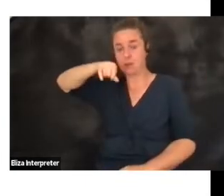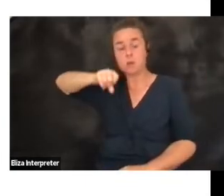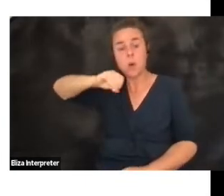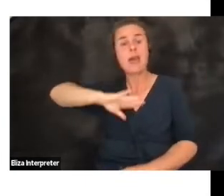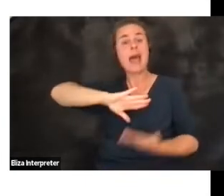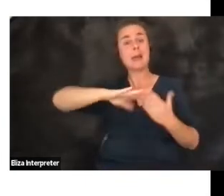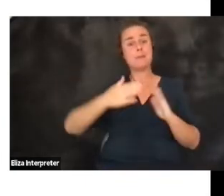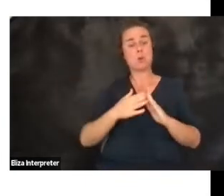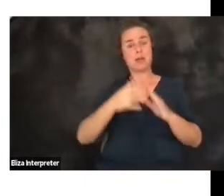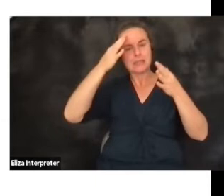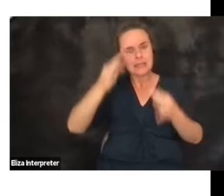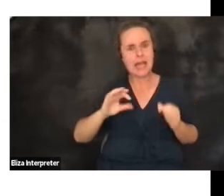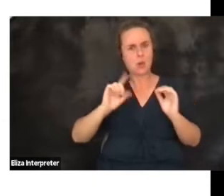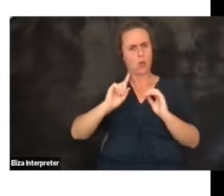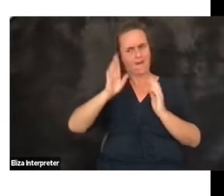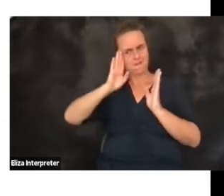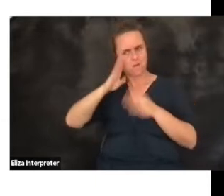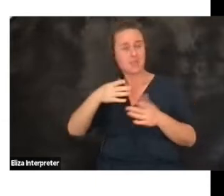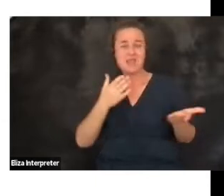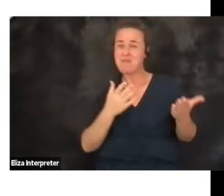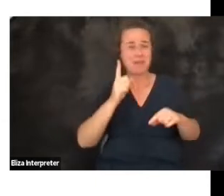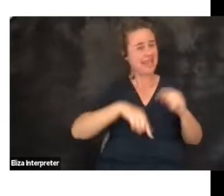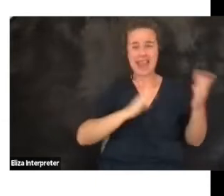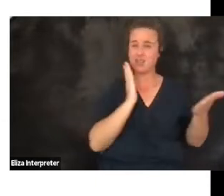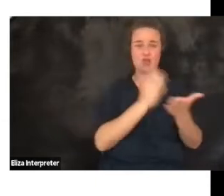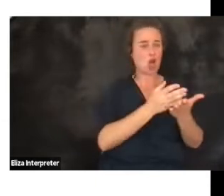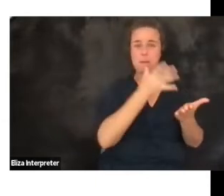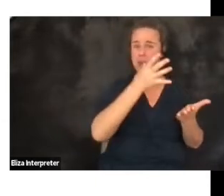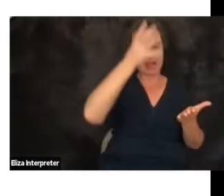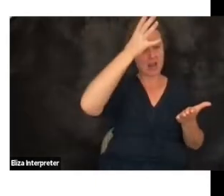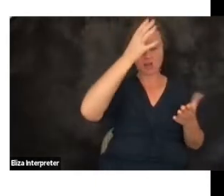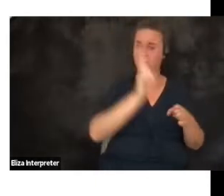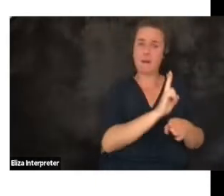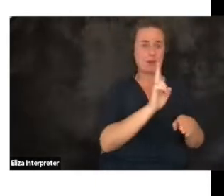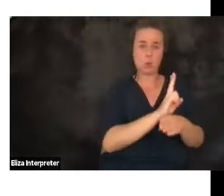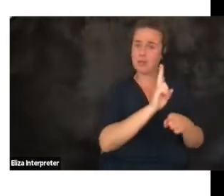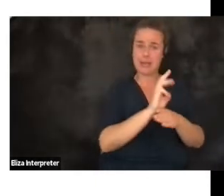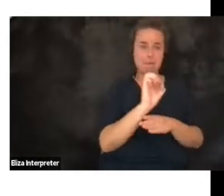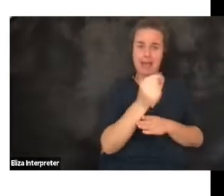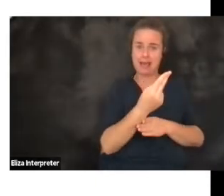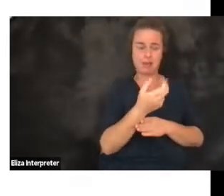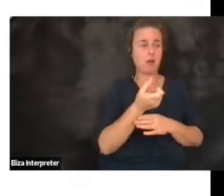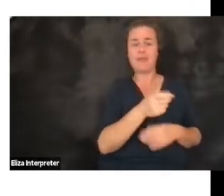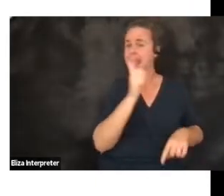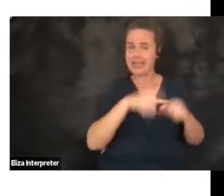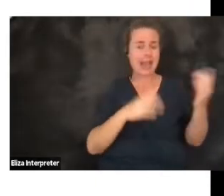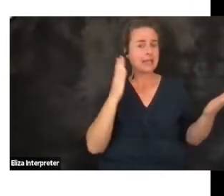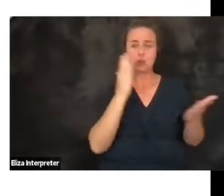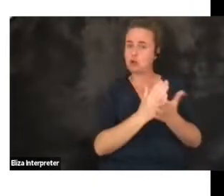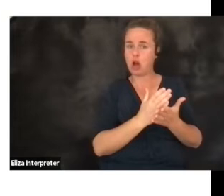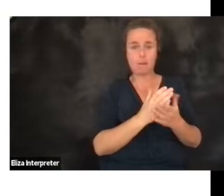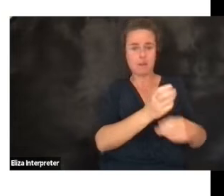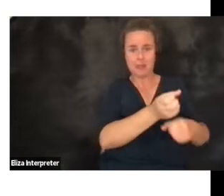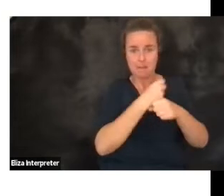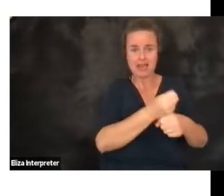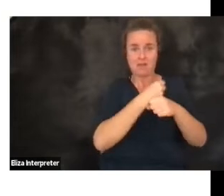stop parents from using meth. They might not be able to completely stop the manufacture of meth,